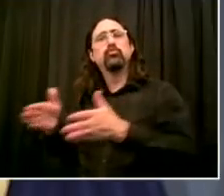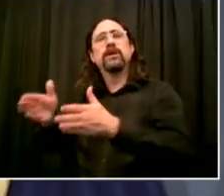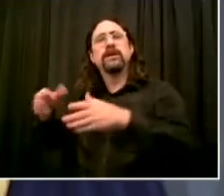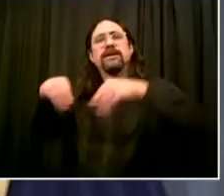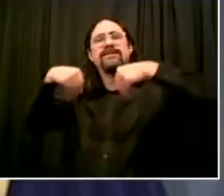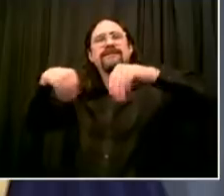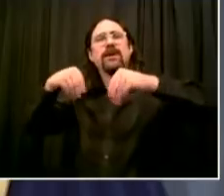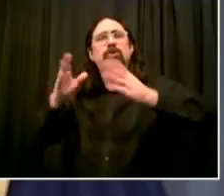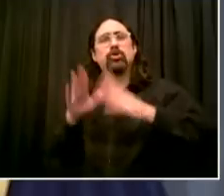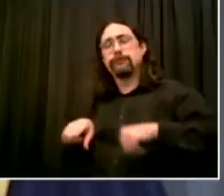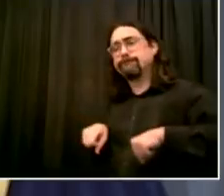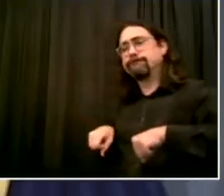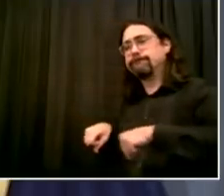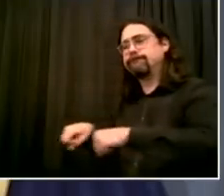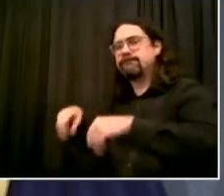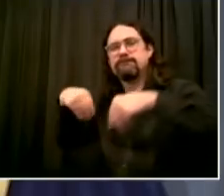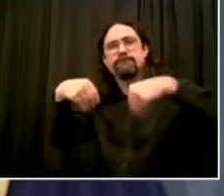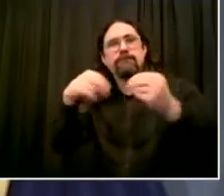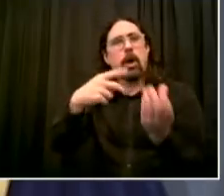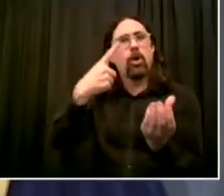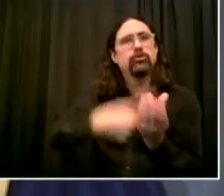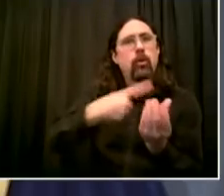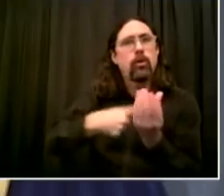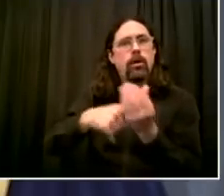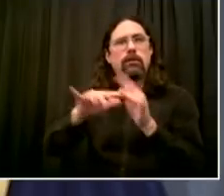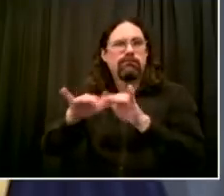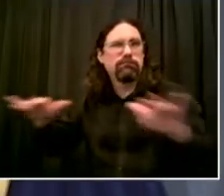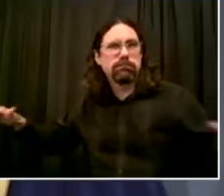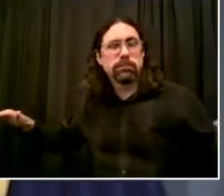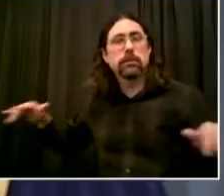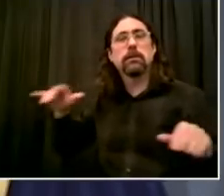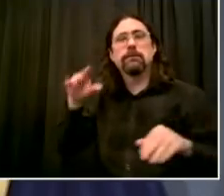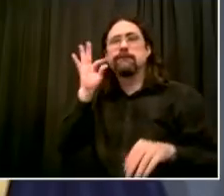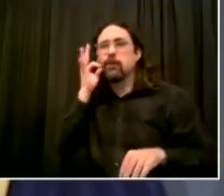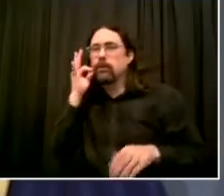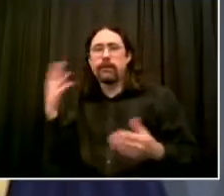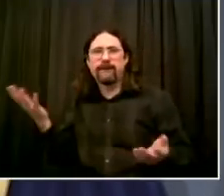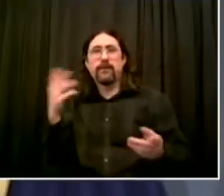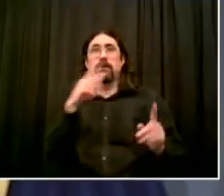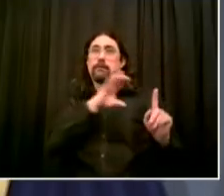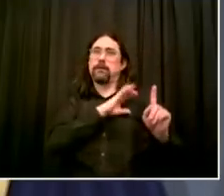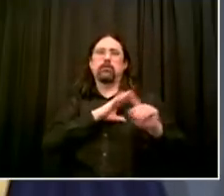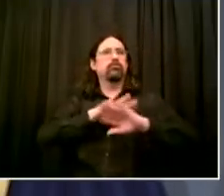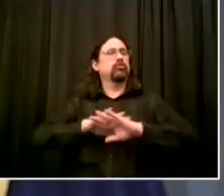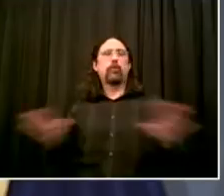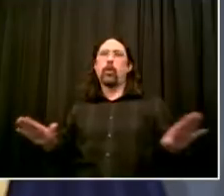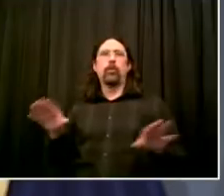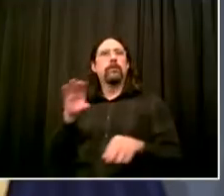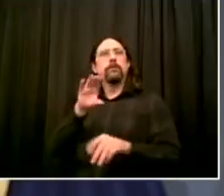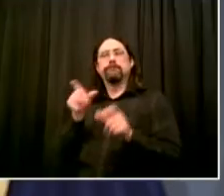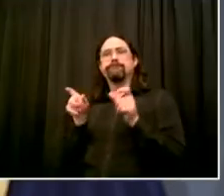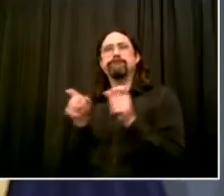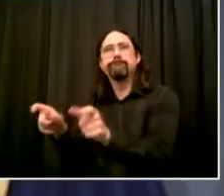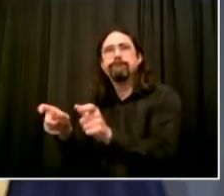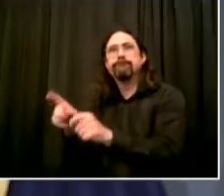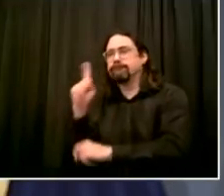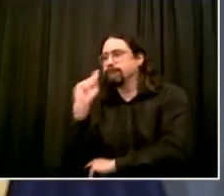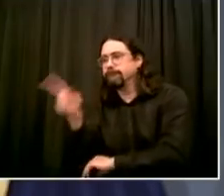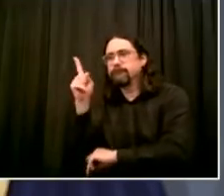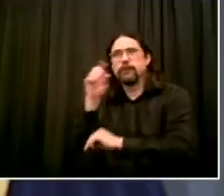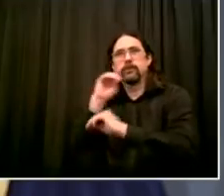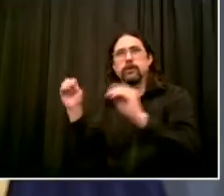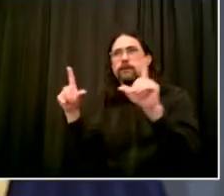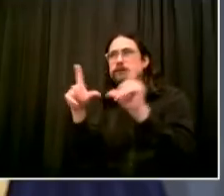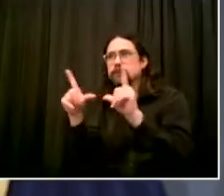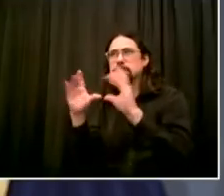to help people stay safe. That's a conversation we're having right now. The Racial Inclusion and